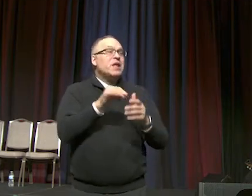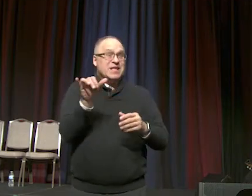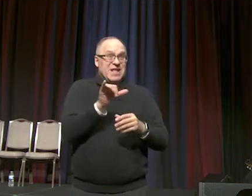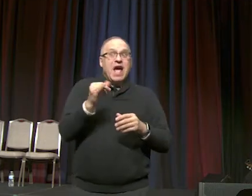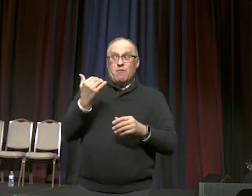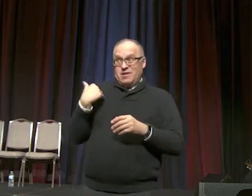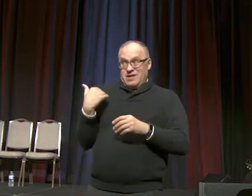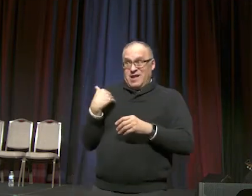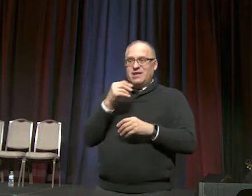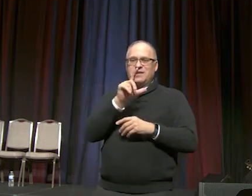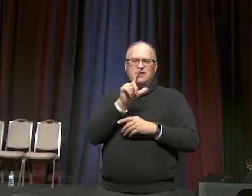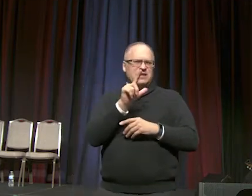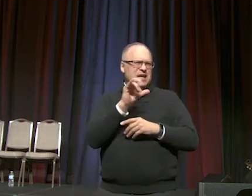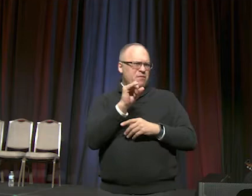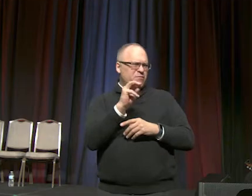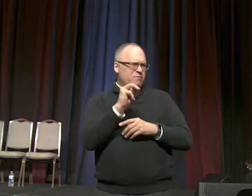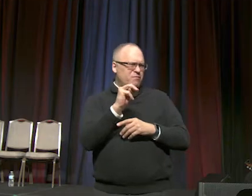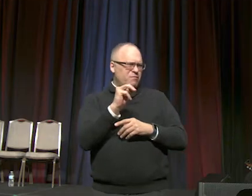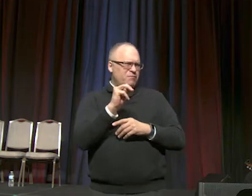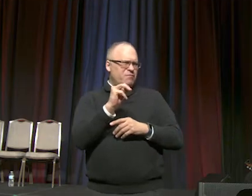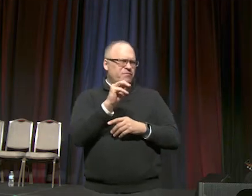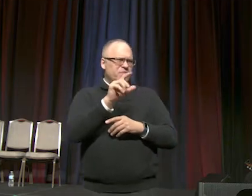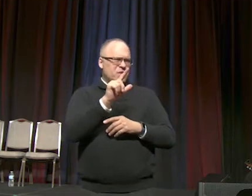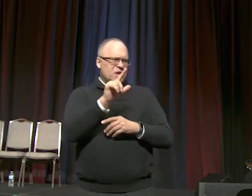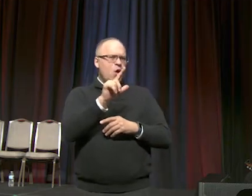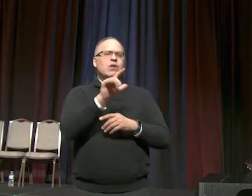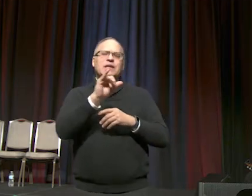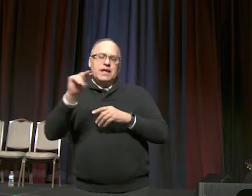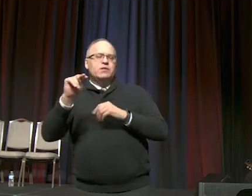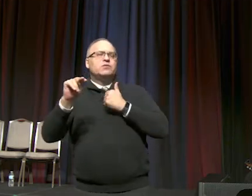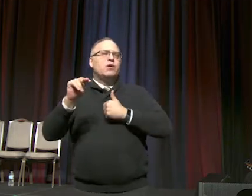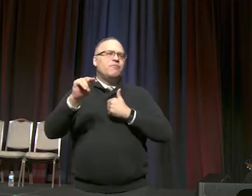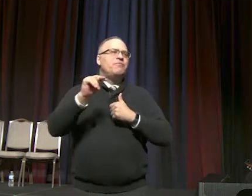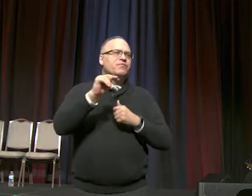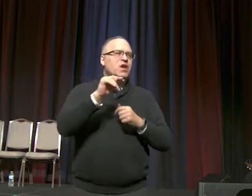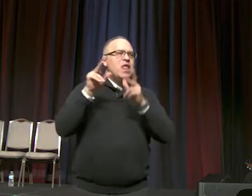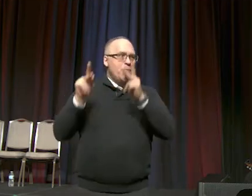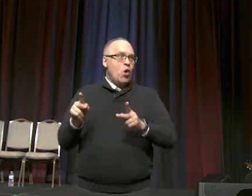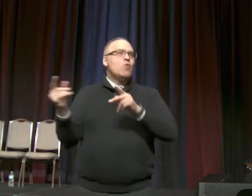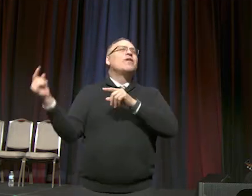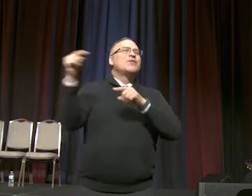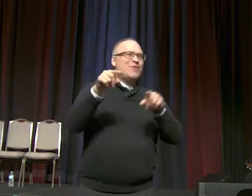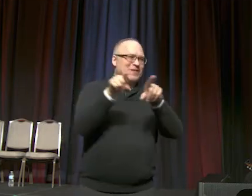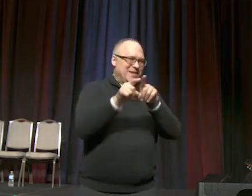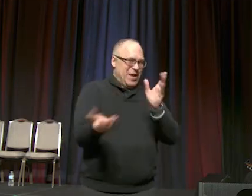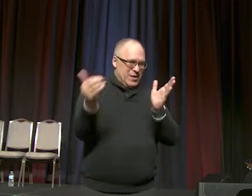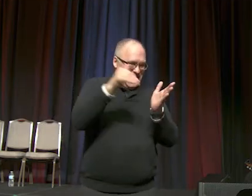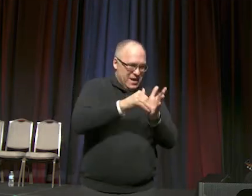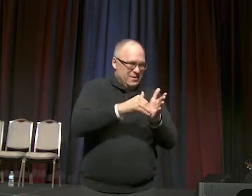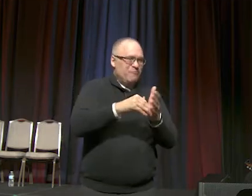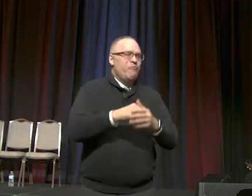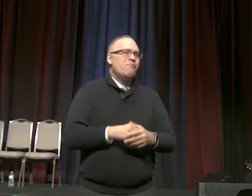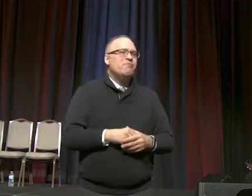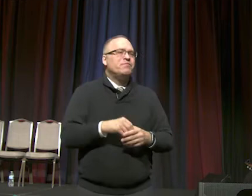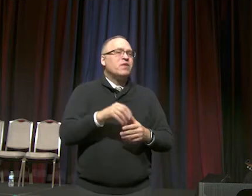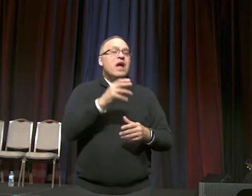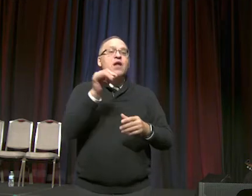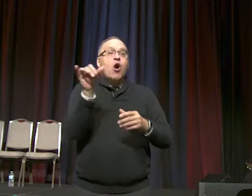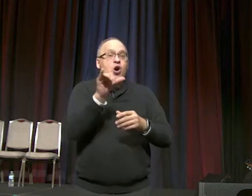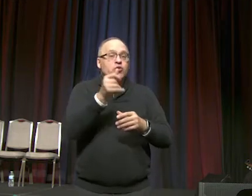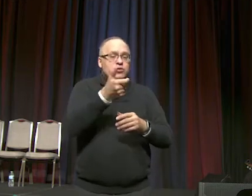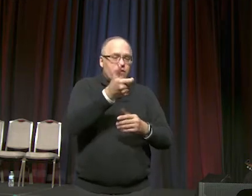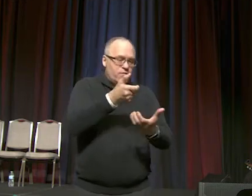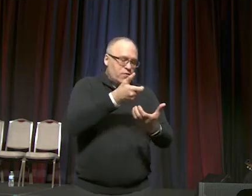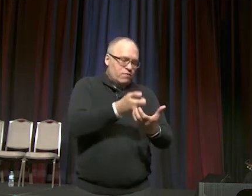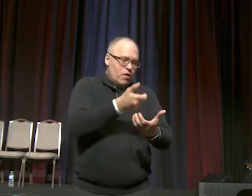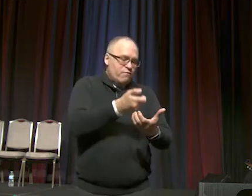with us in 2019. Lumi is back with us with the voting devices, and they will function essentially the same as they did